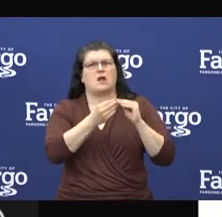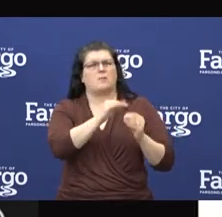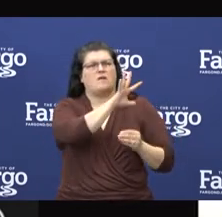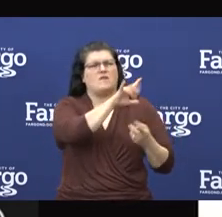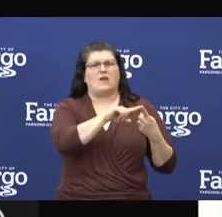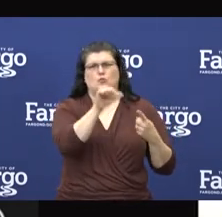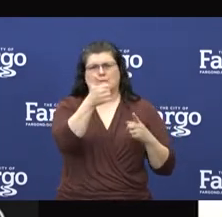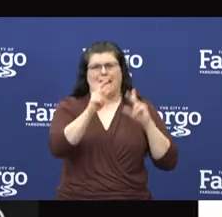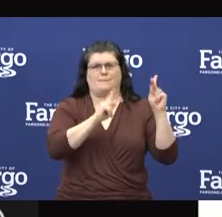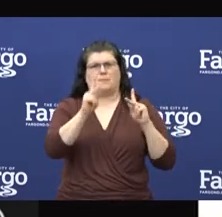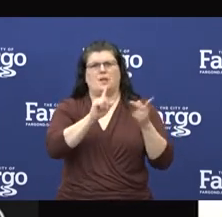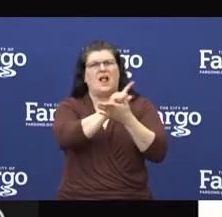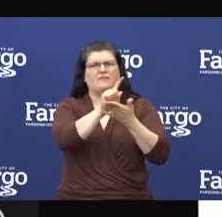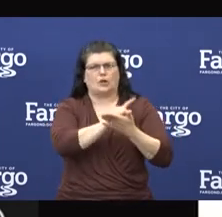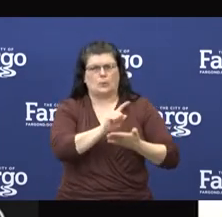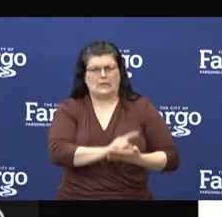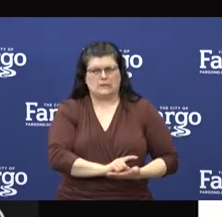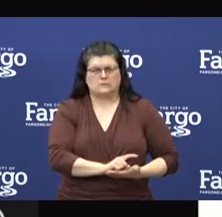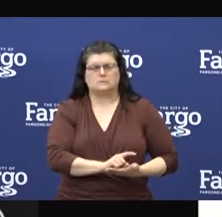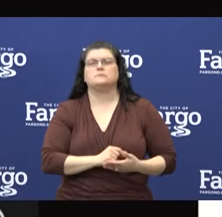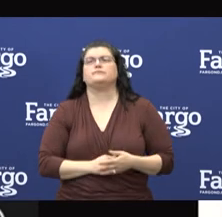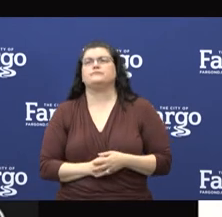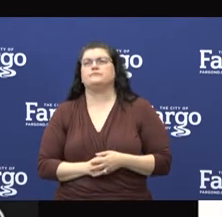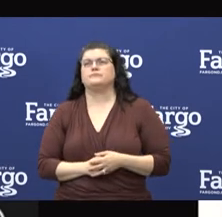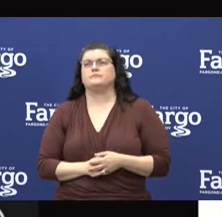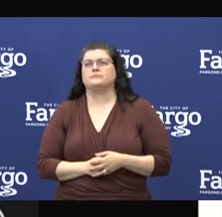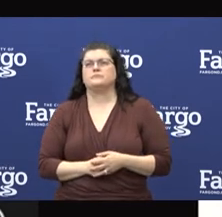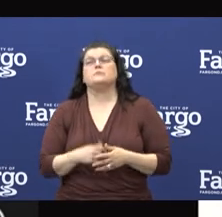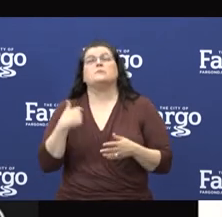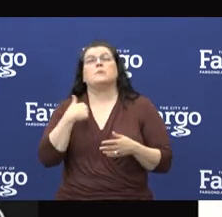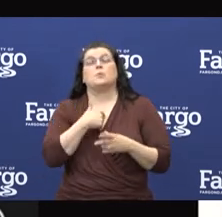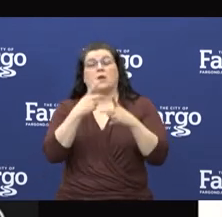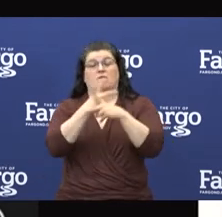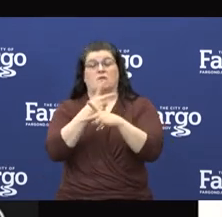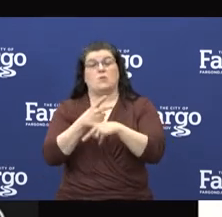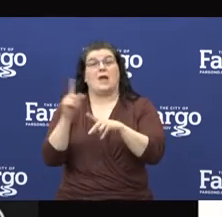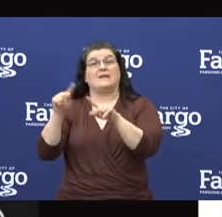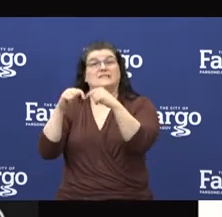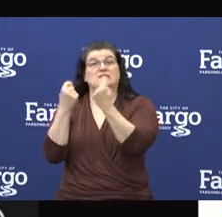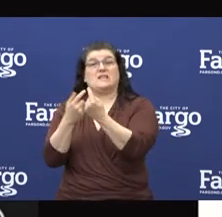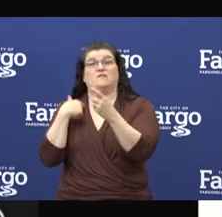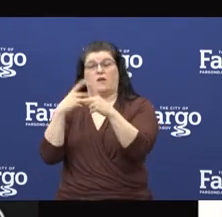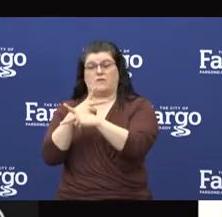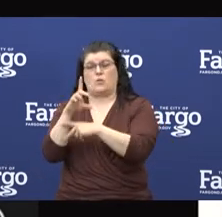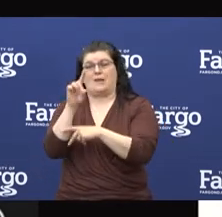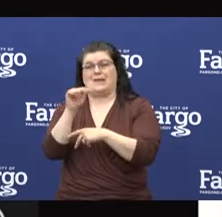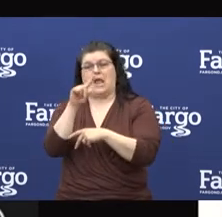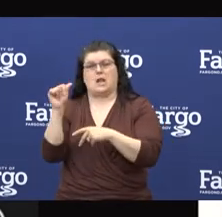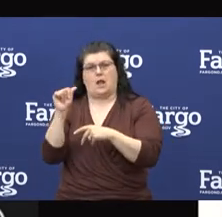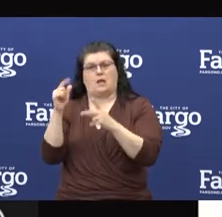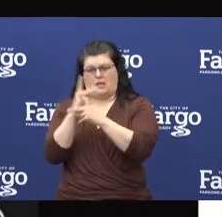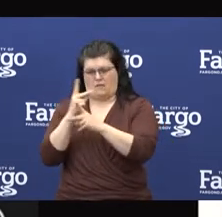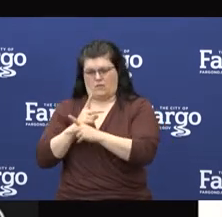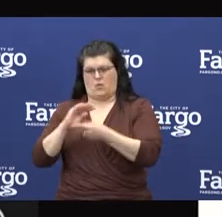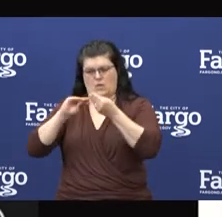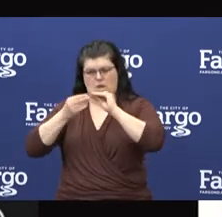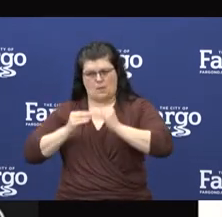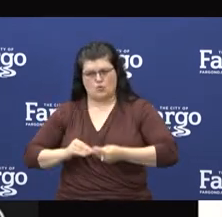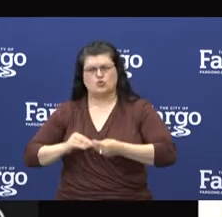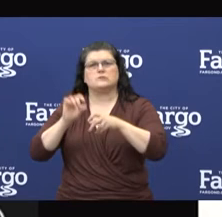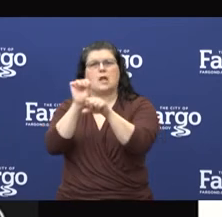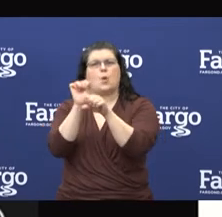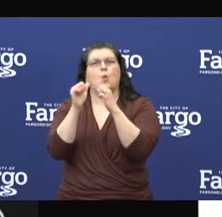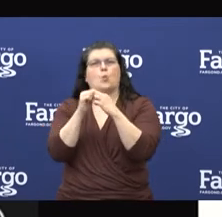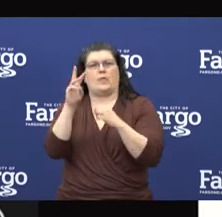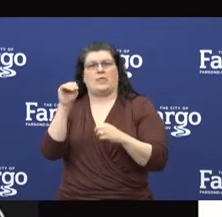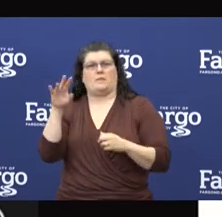week. We have a data analytics team that's been doing some modeling, and they work with the state of Minnesota on